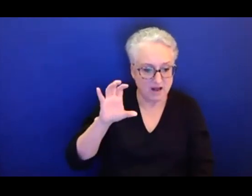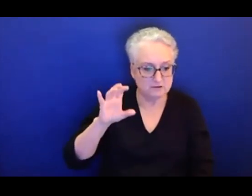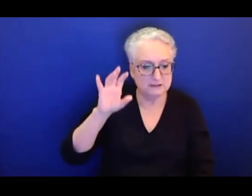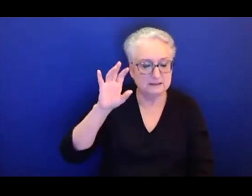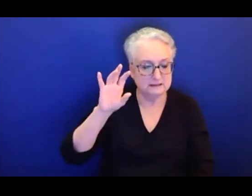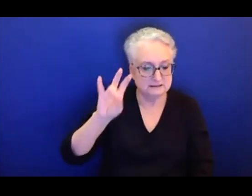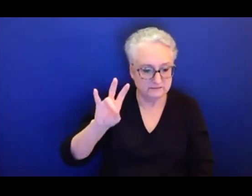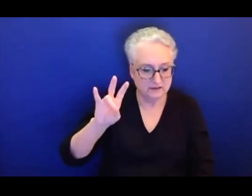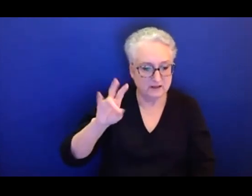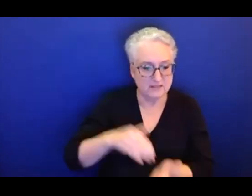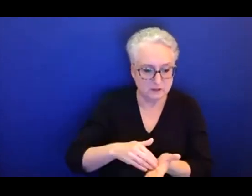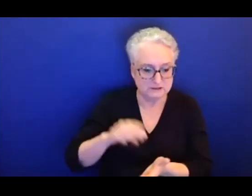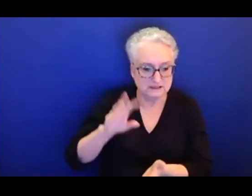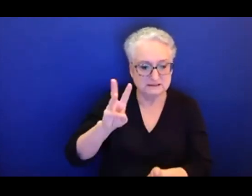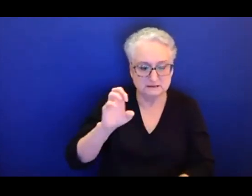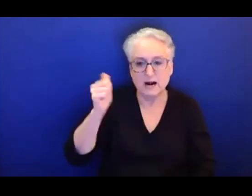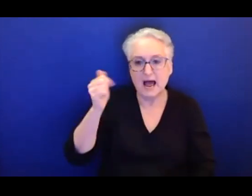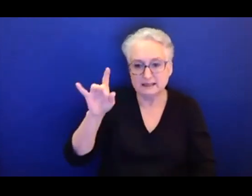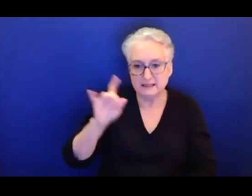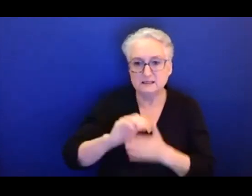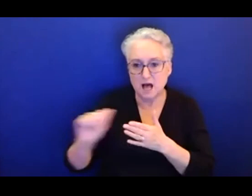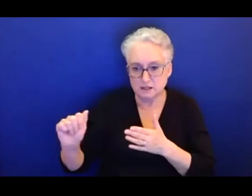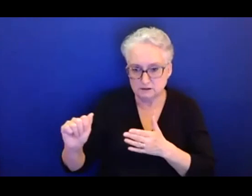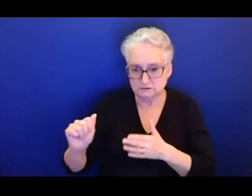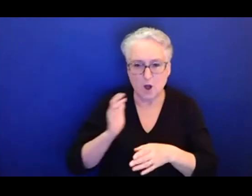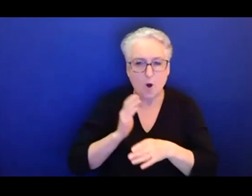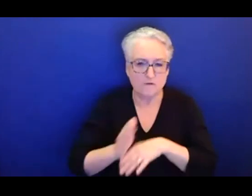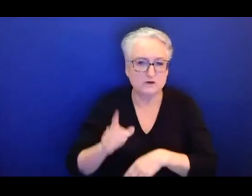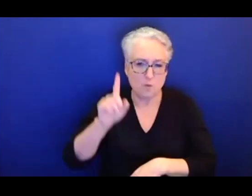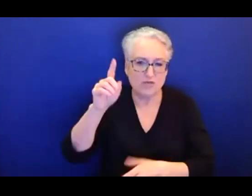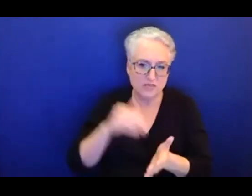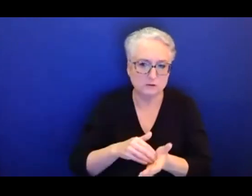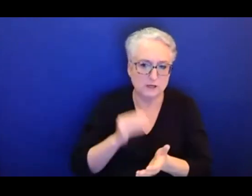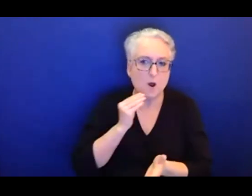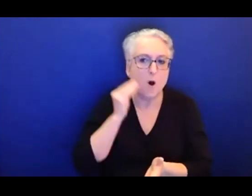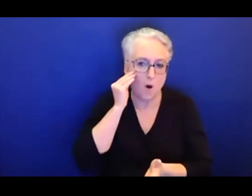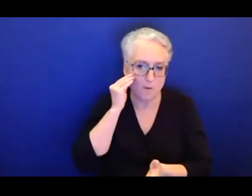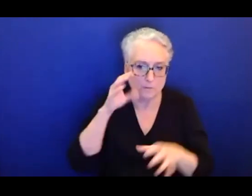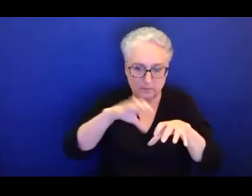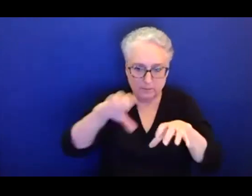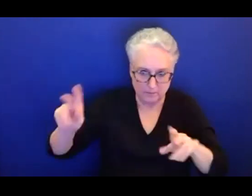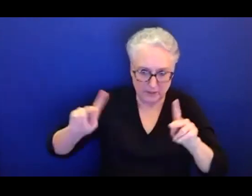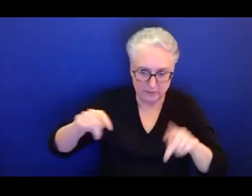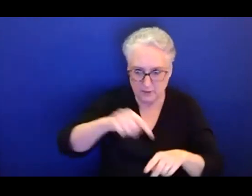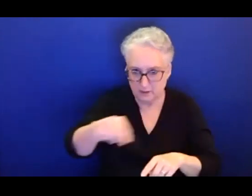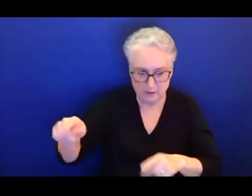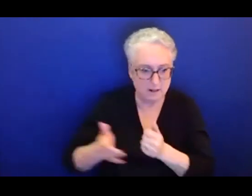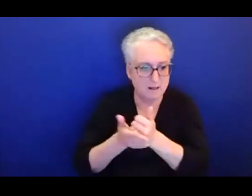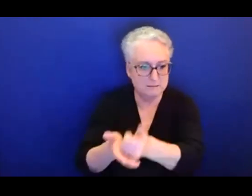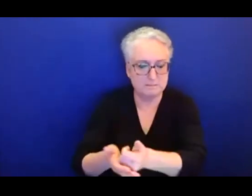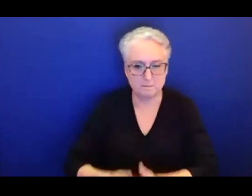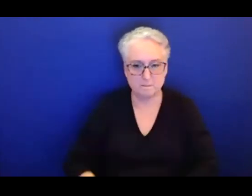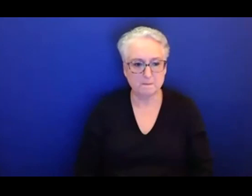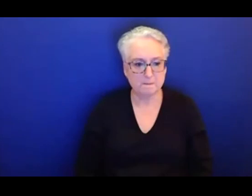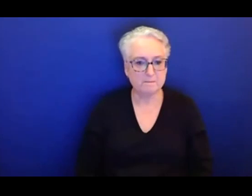are anticipated to be served. Are there any questions